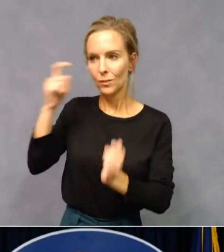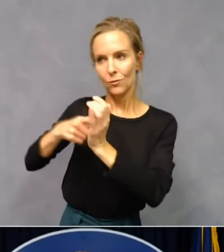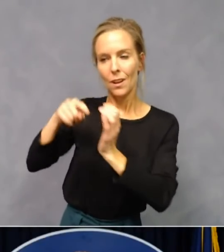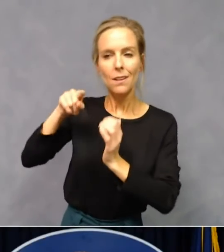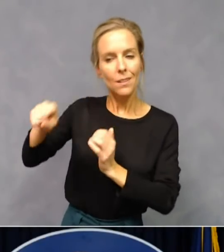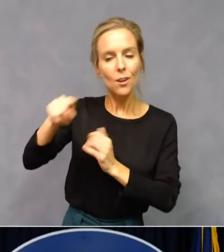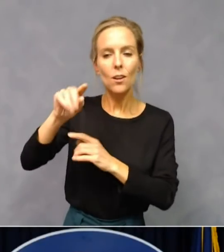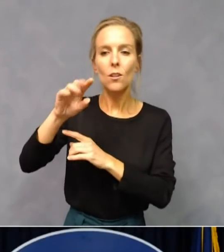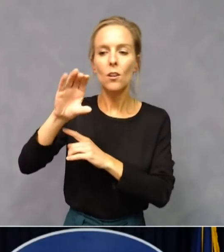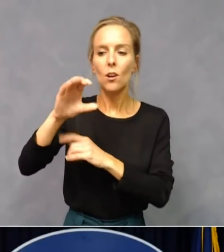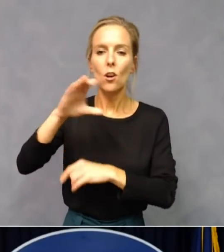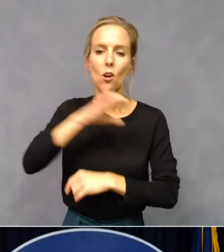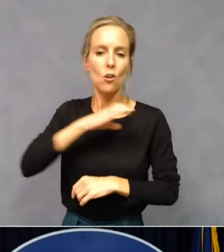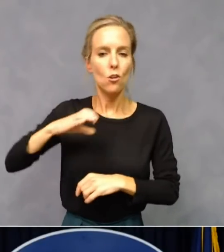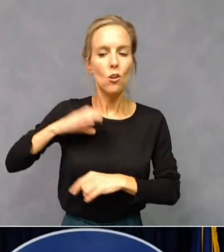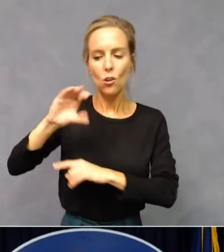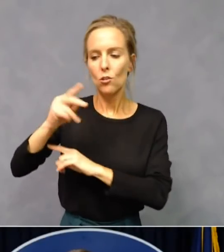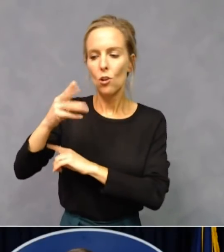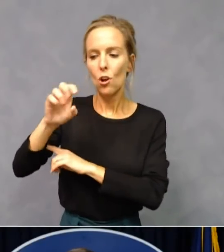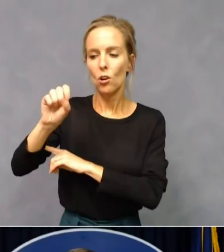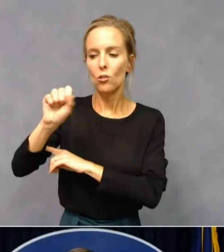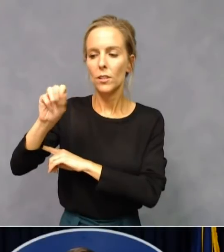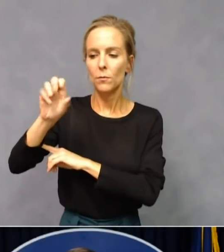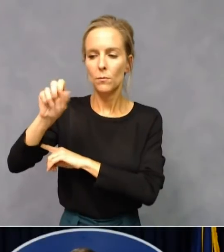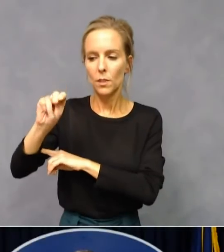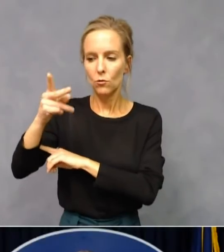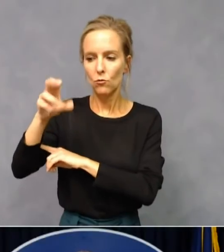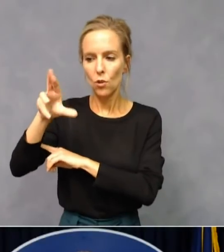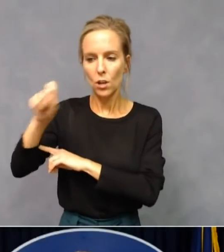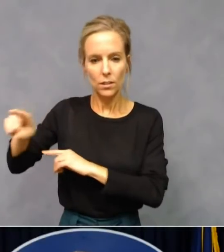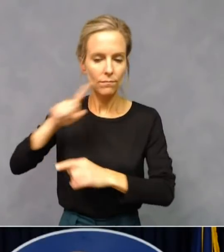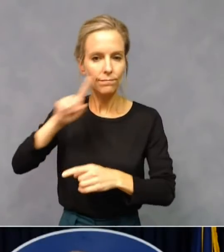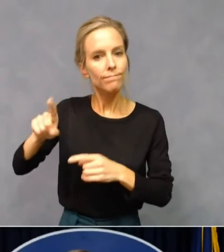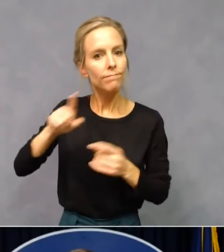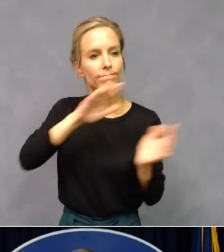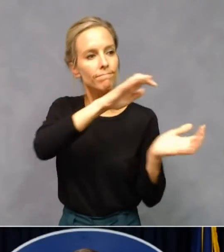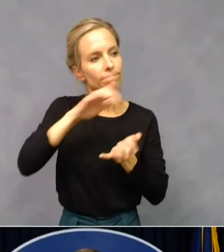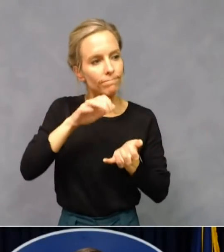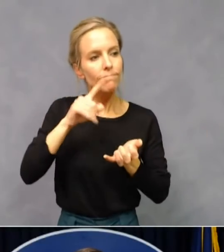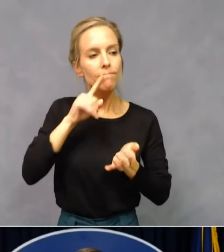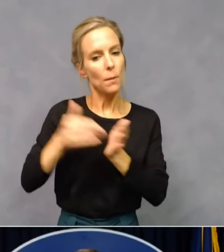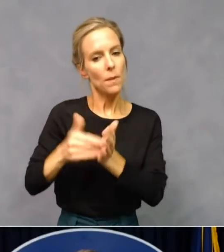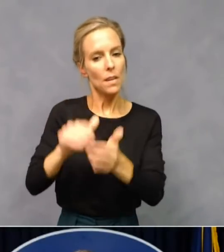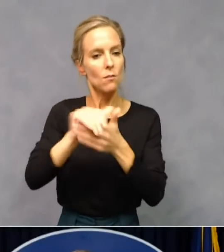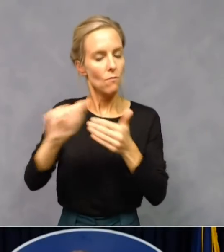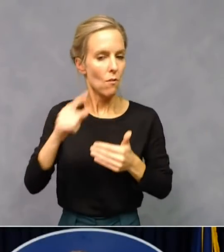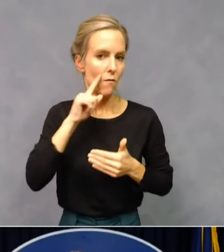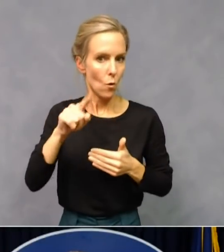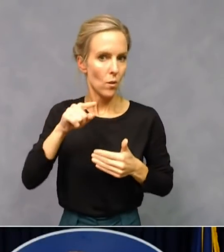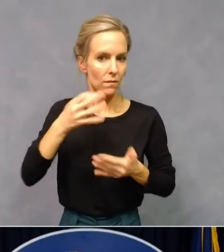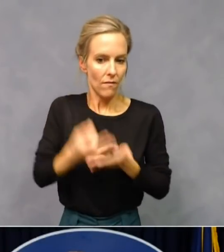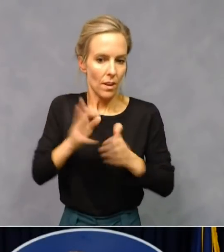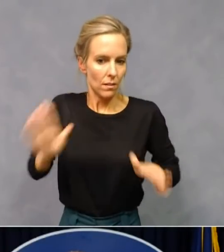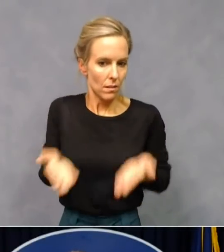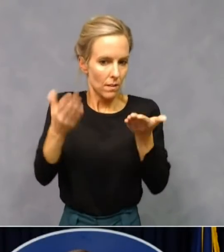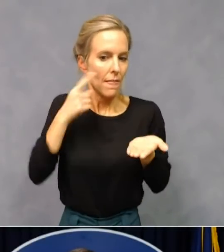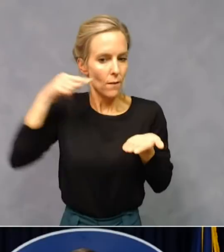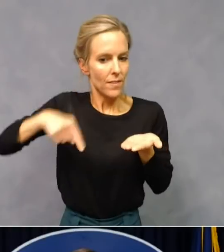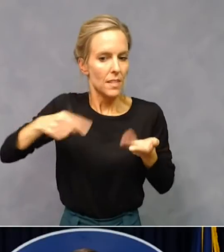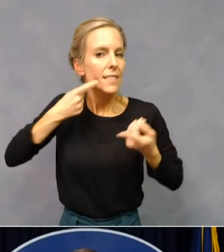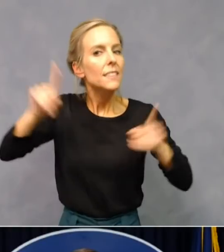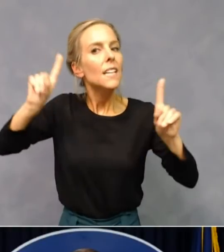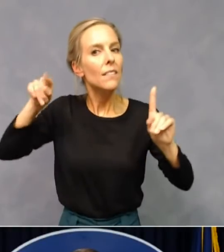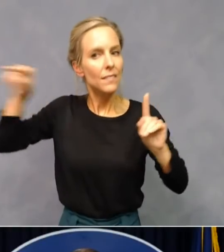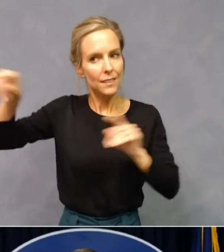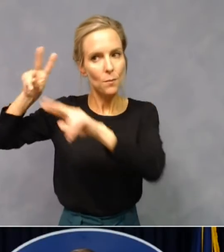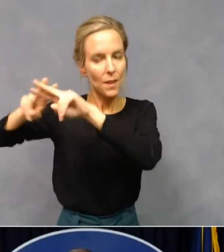$540 million in federal funding for this program that has allowed for this success in Pikeville. It's one thing